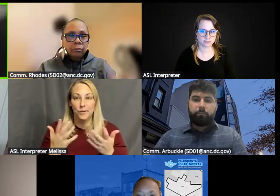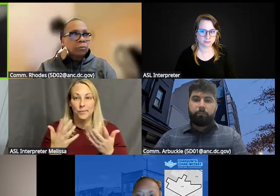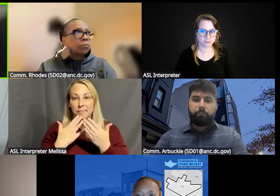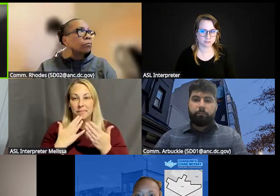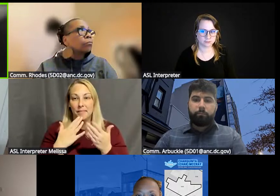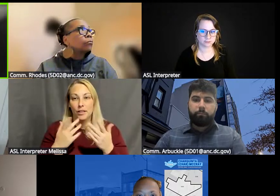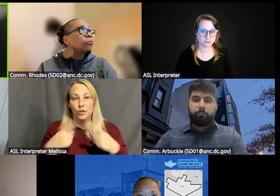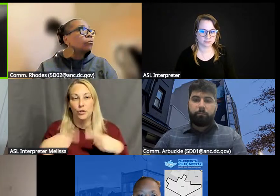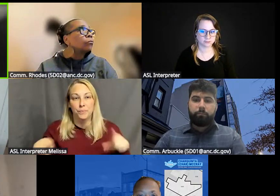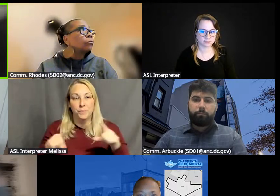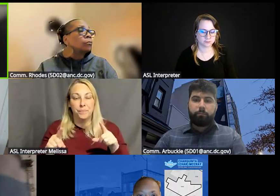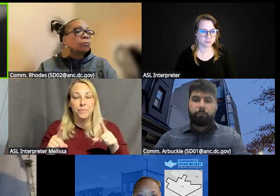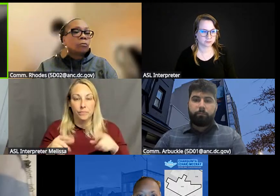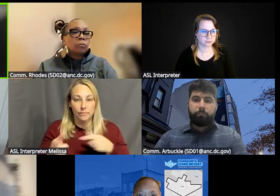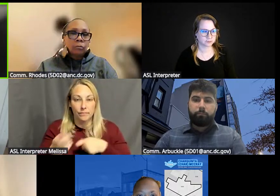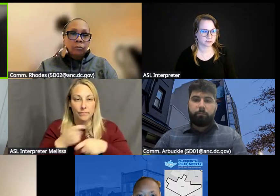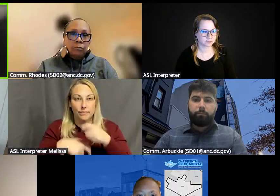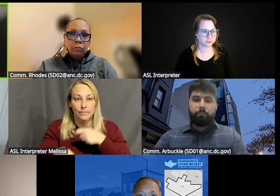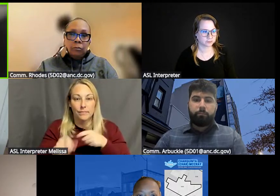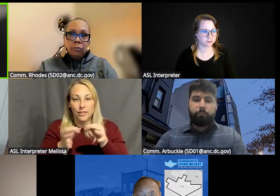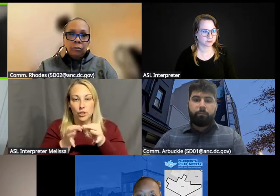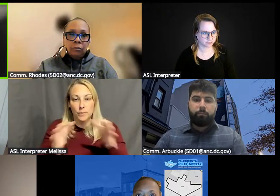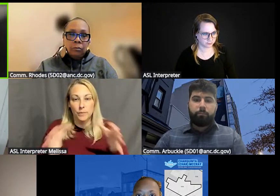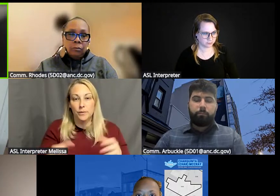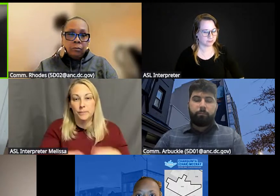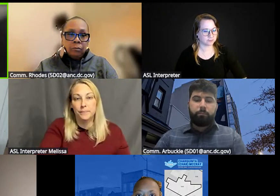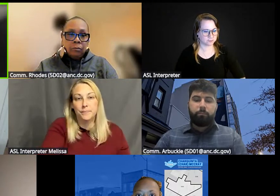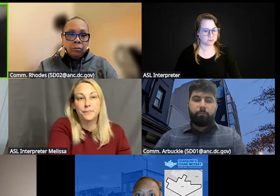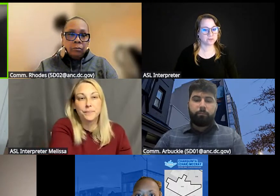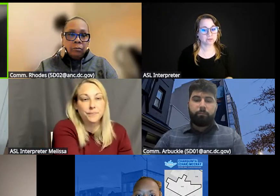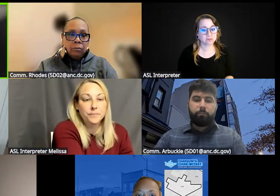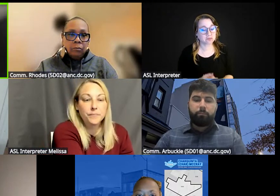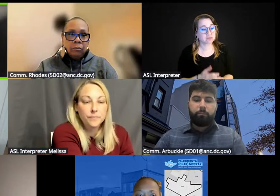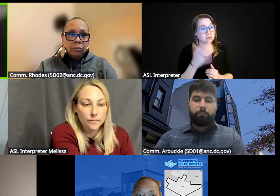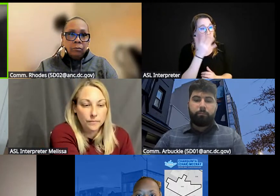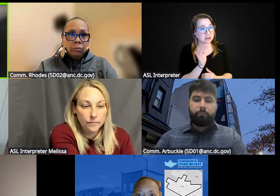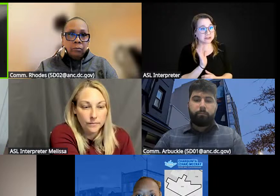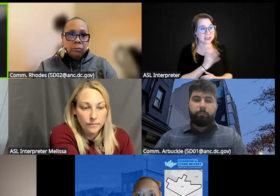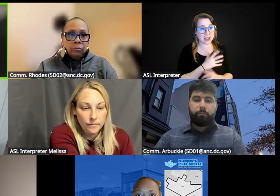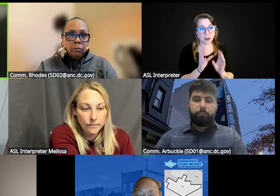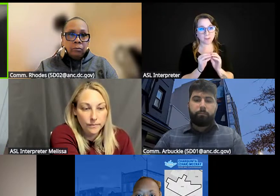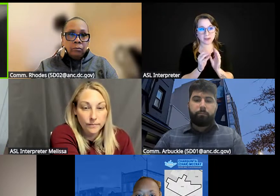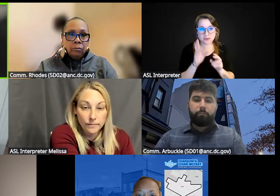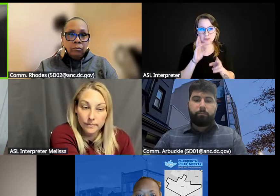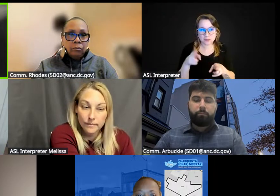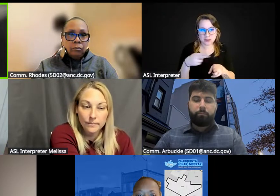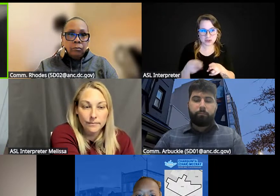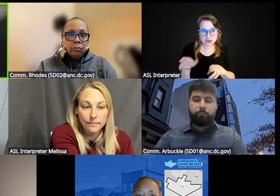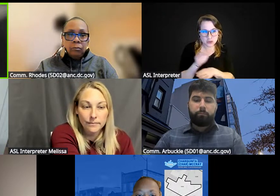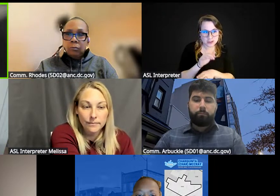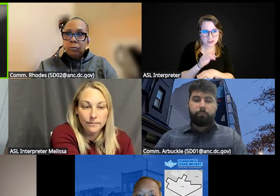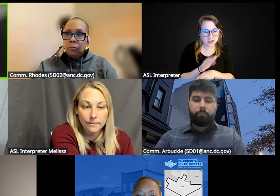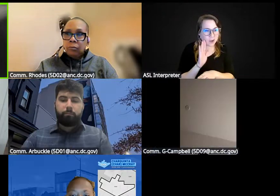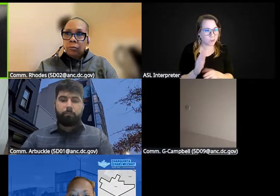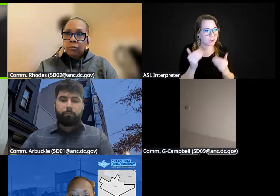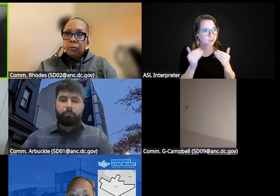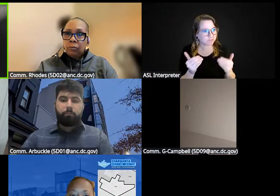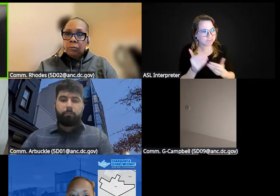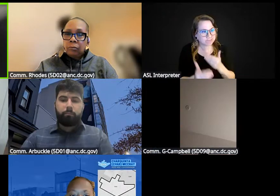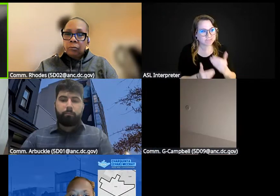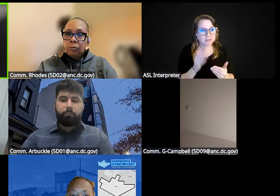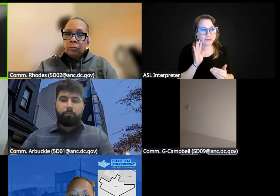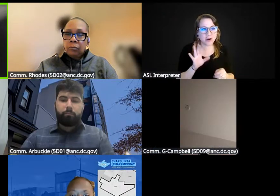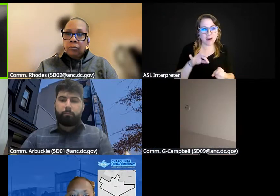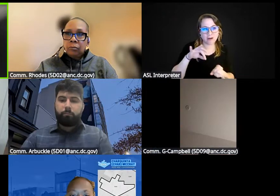you. So looking like our meeting's cutting short tonight, we'll just move forward to our voting